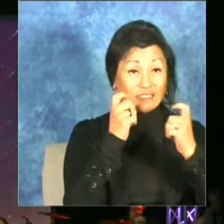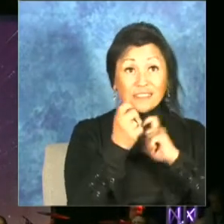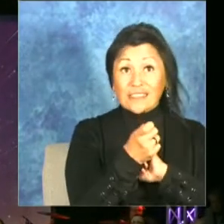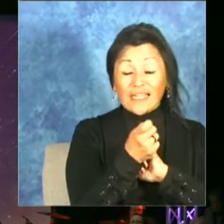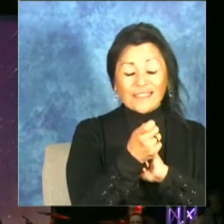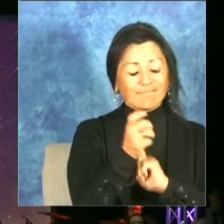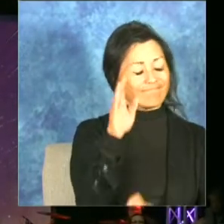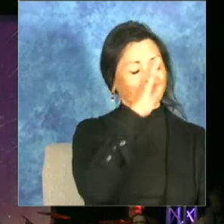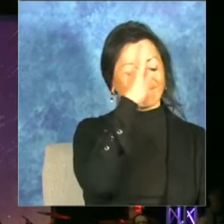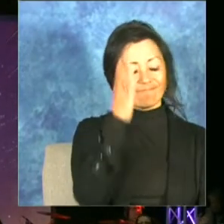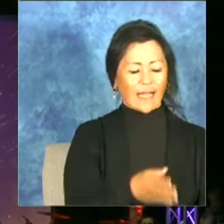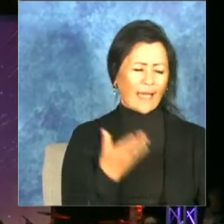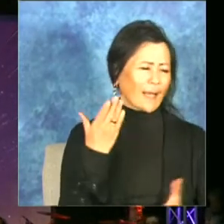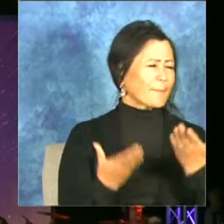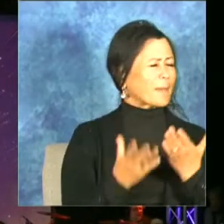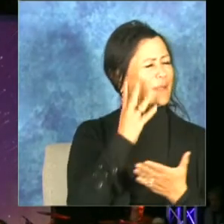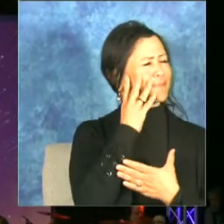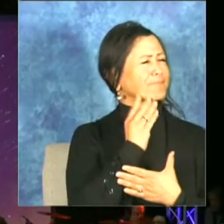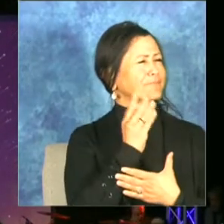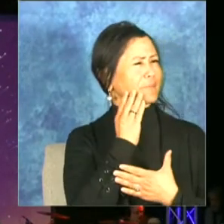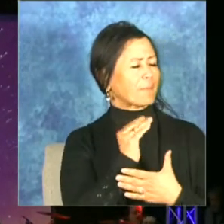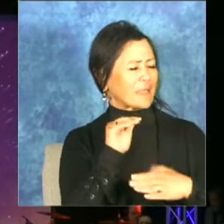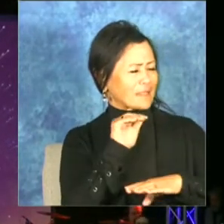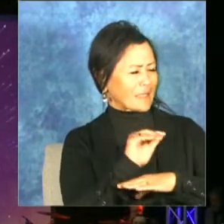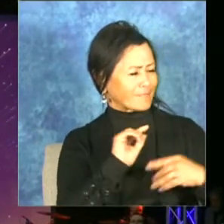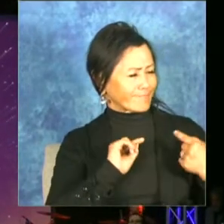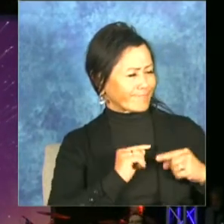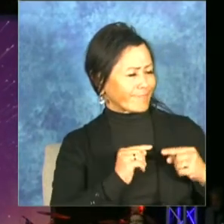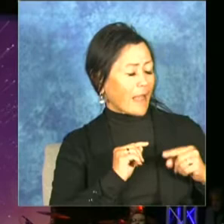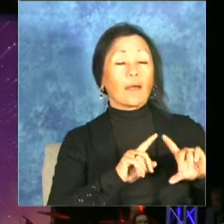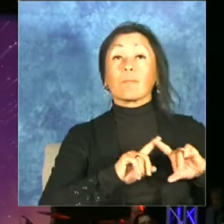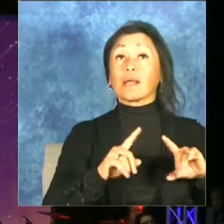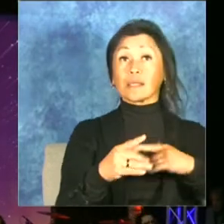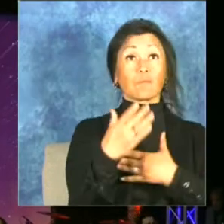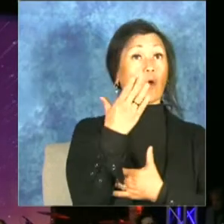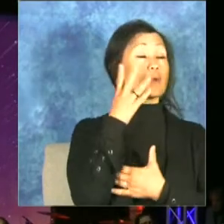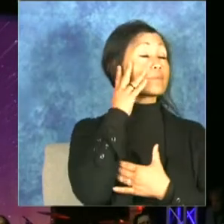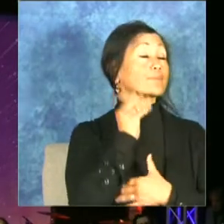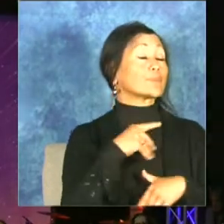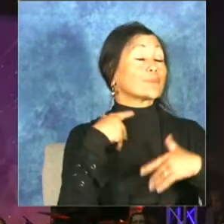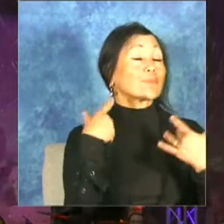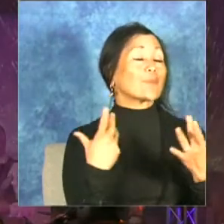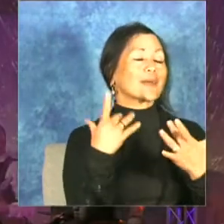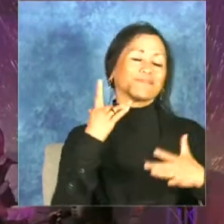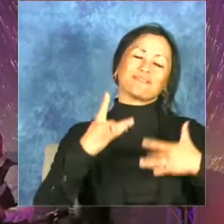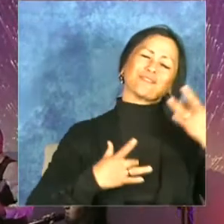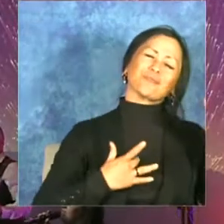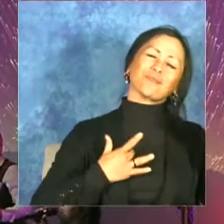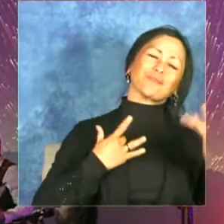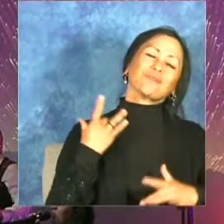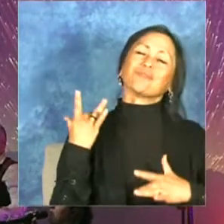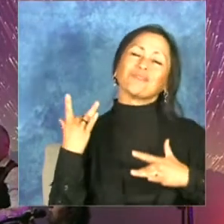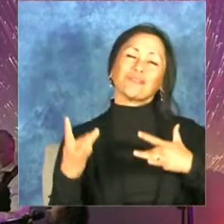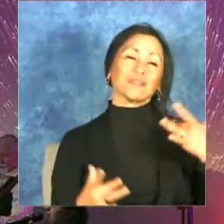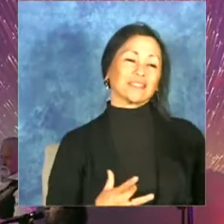never changes. There may be pain in the night, but joy comes in